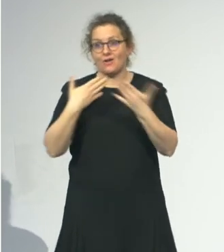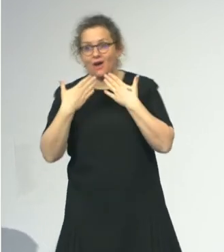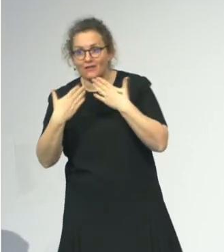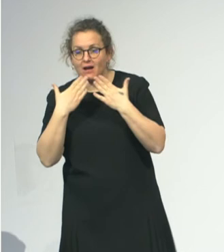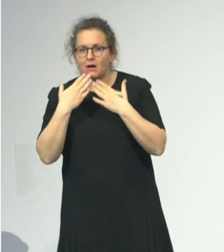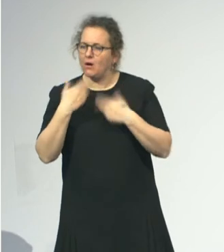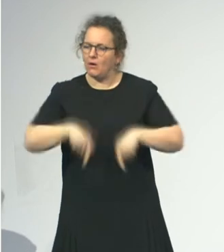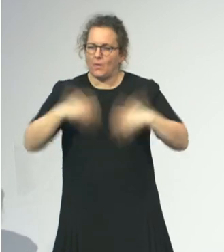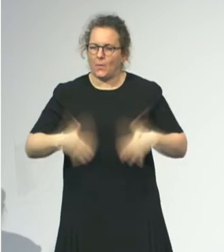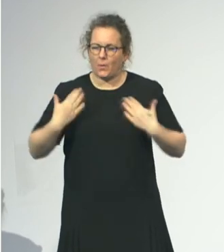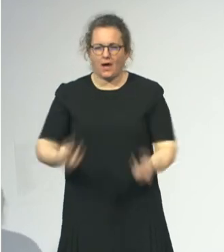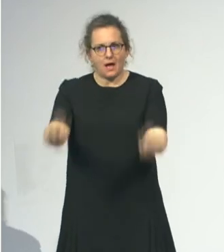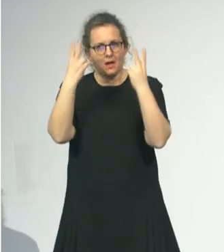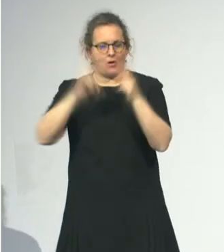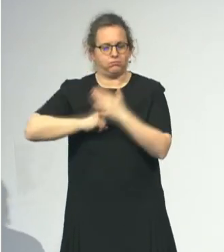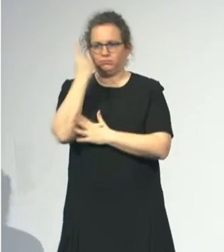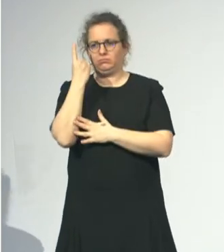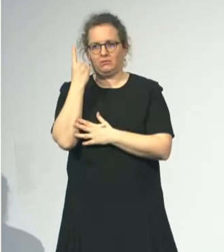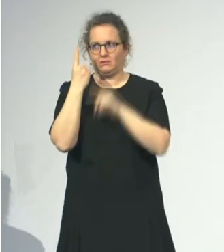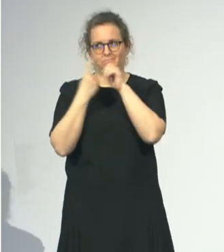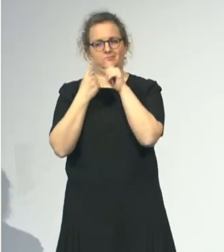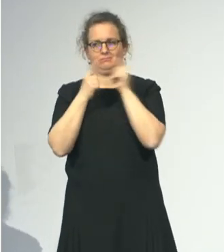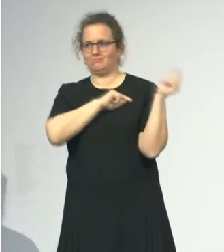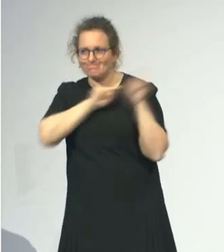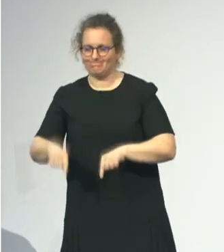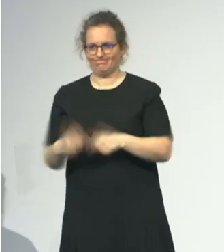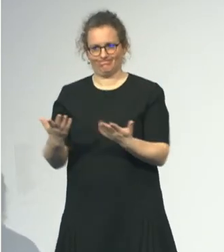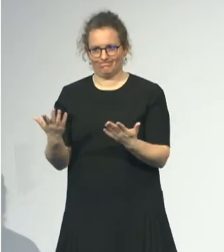event of inclusion and accessibility of the world. So